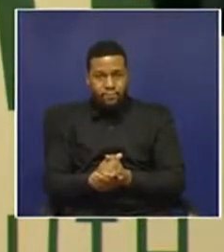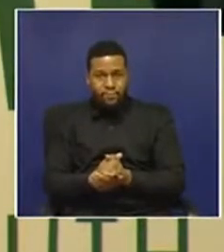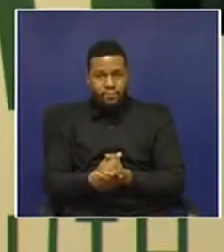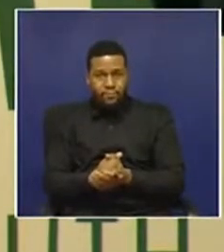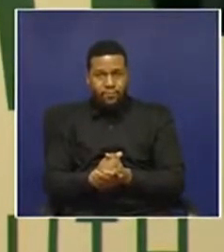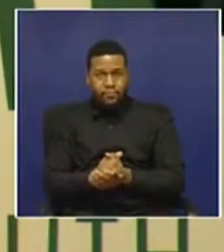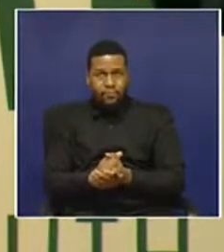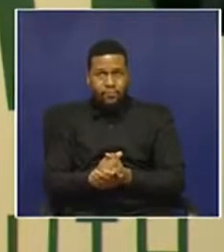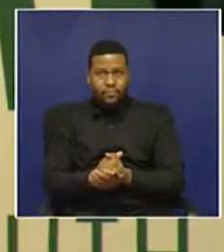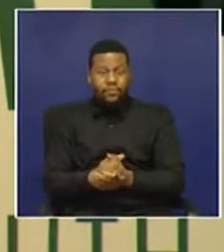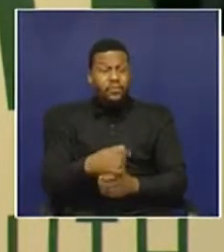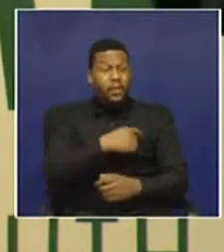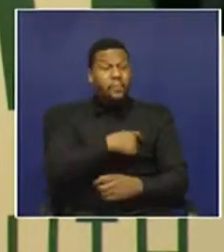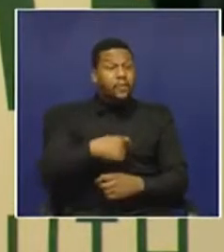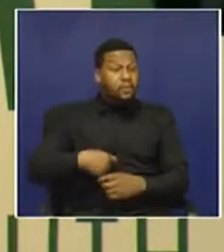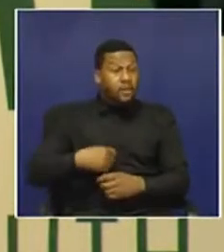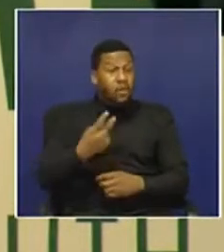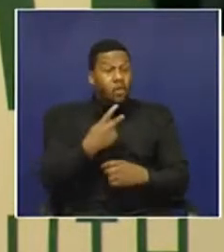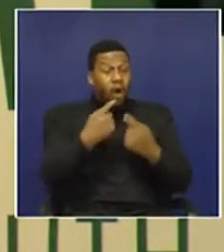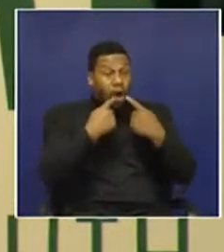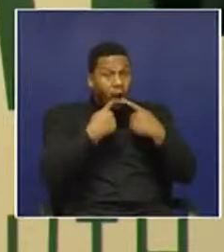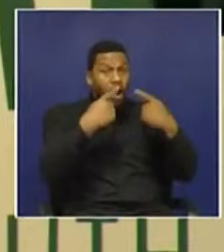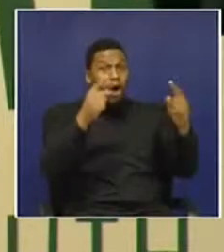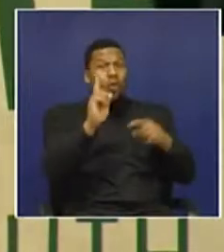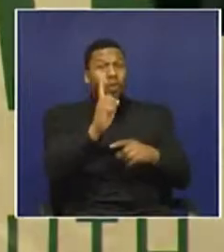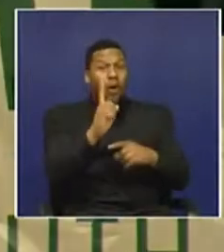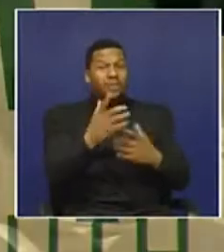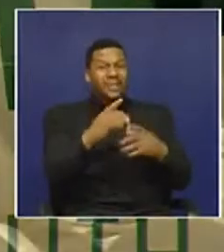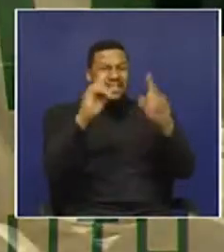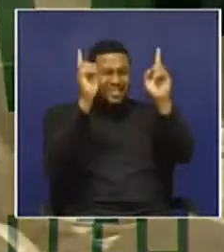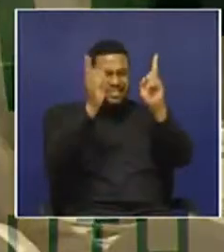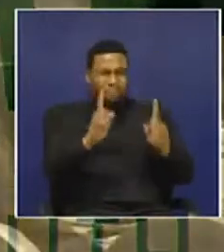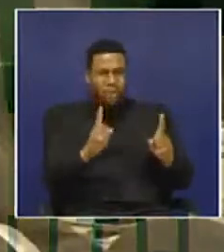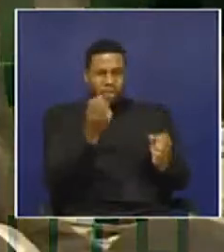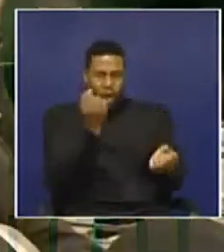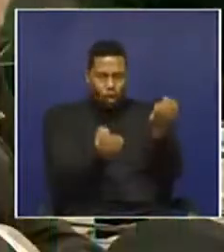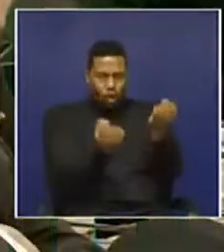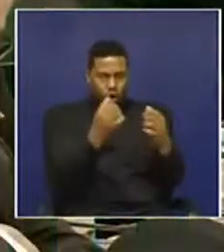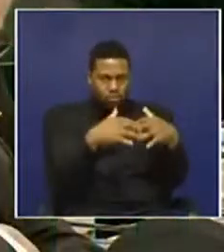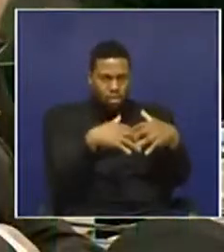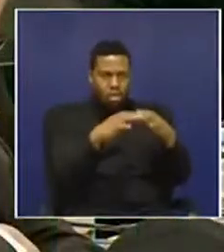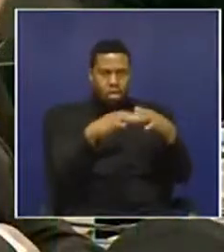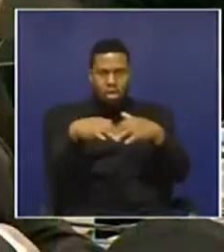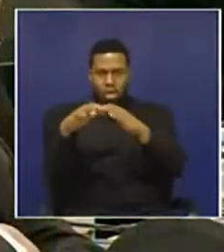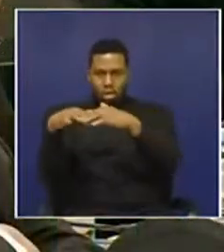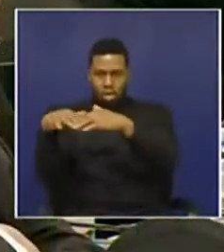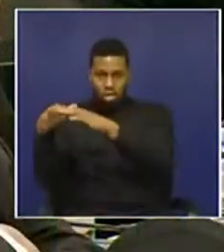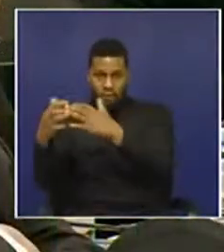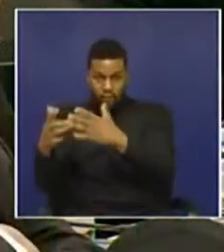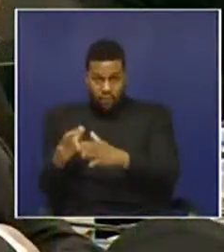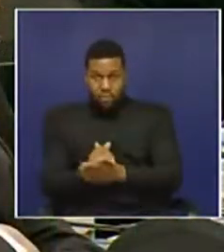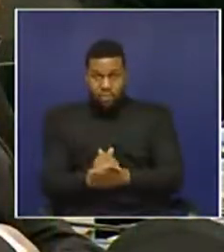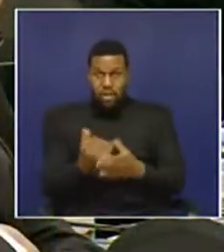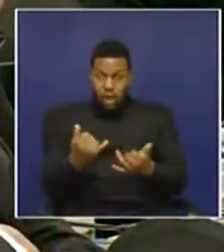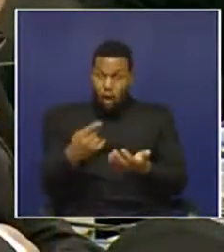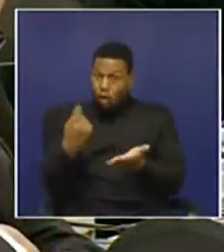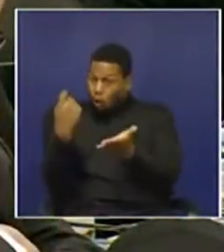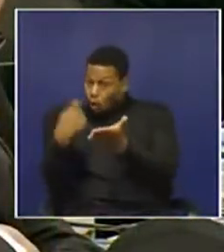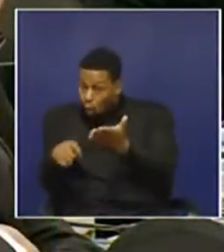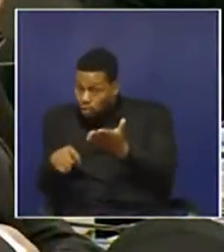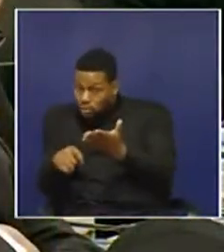The President also announced the establishment of special courts. Once the costing is finalized, allocation for this will